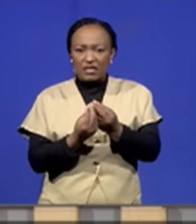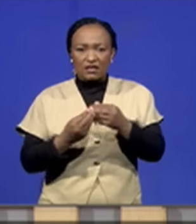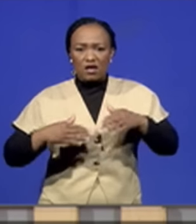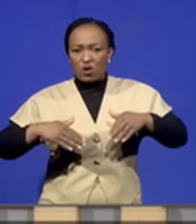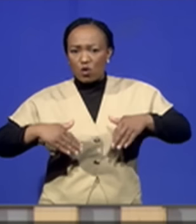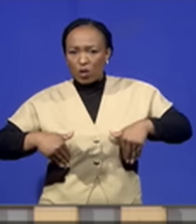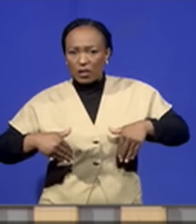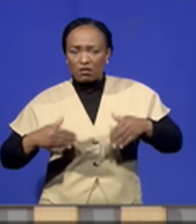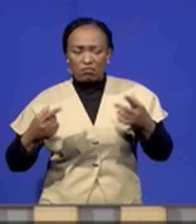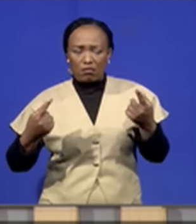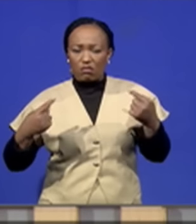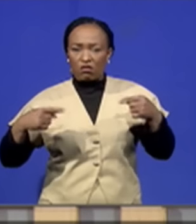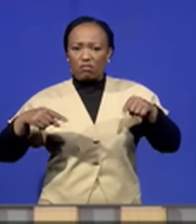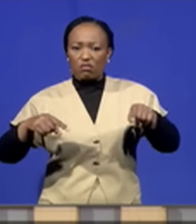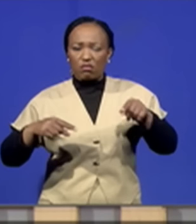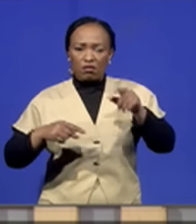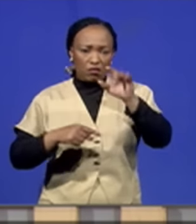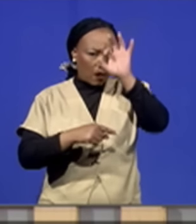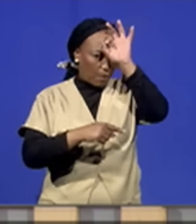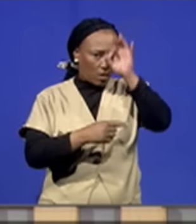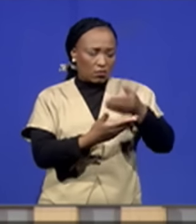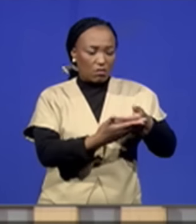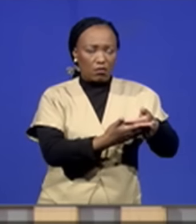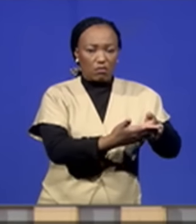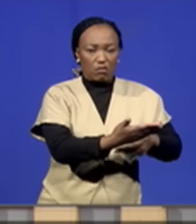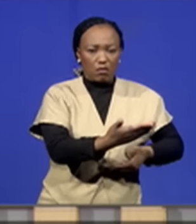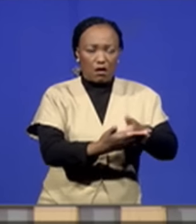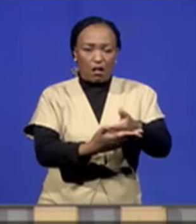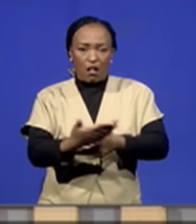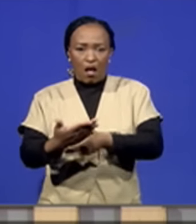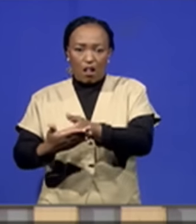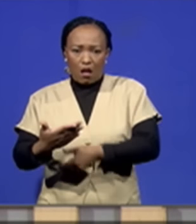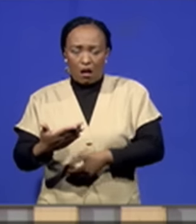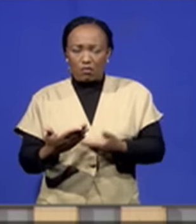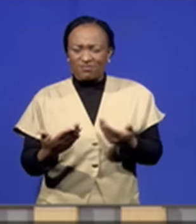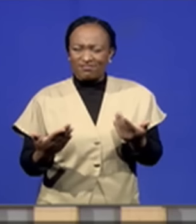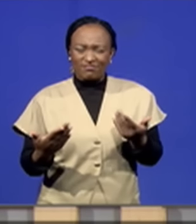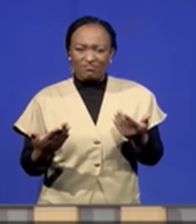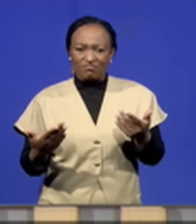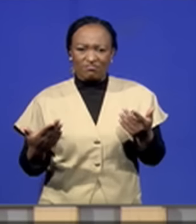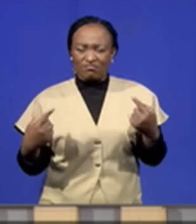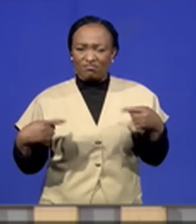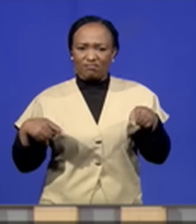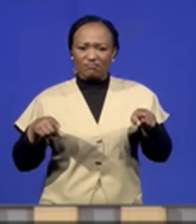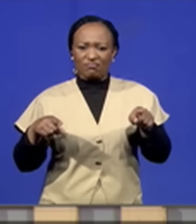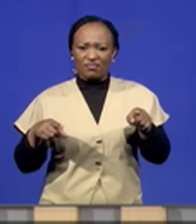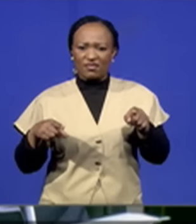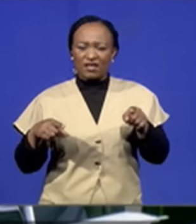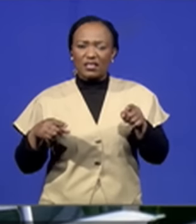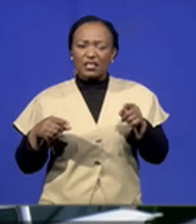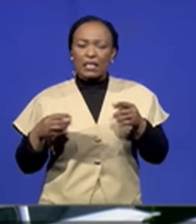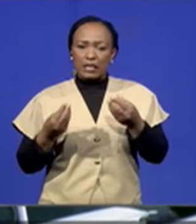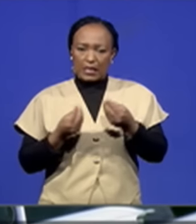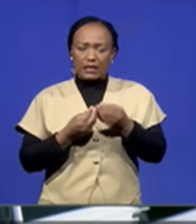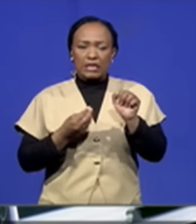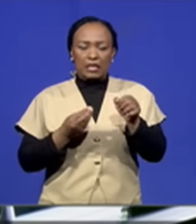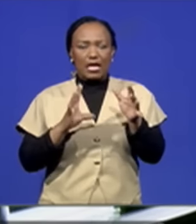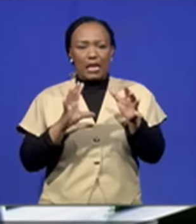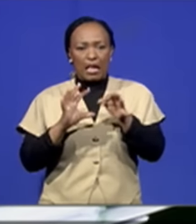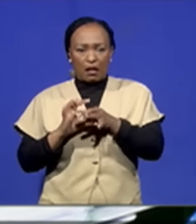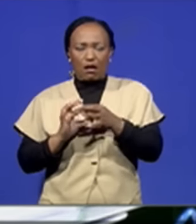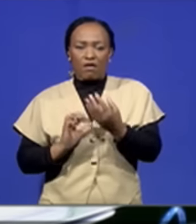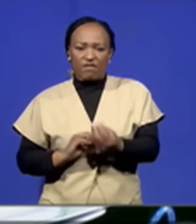parallel statements, etc., there are dots to connect. Let's adjourn. Thank